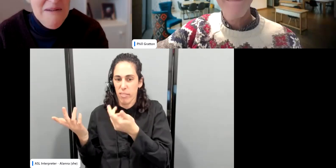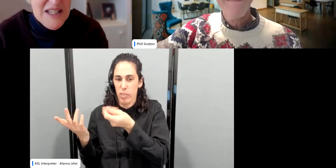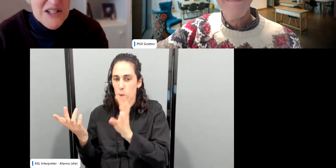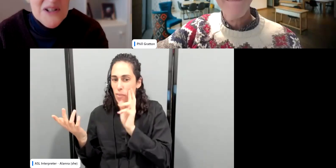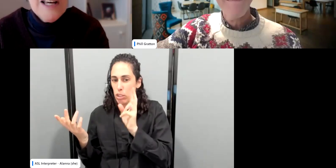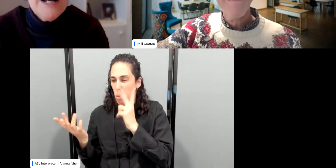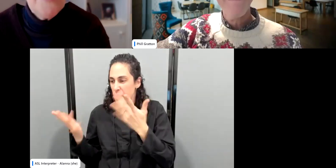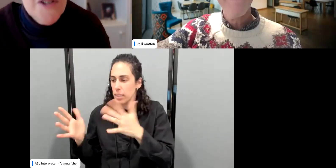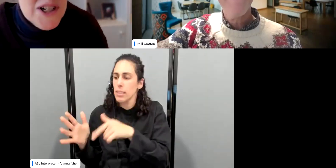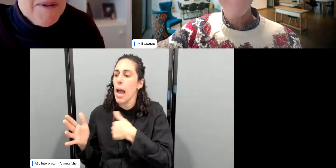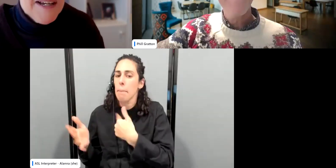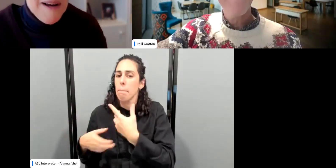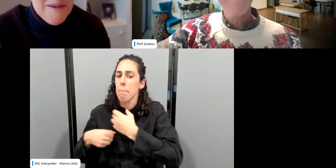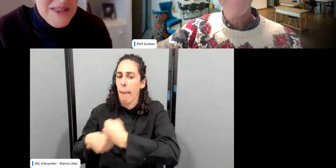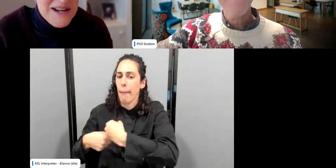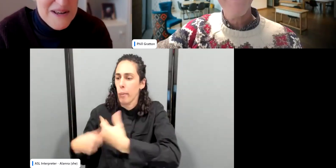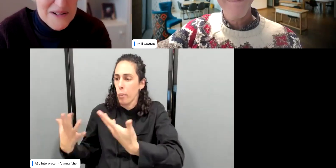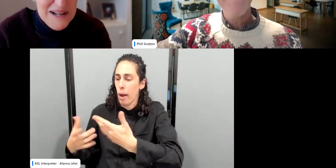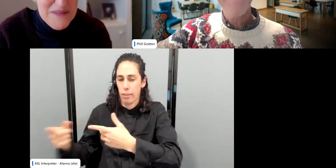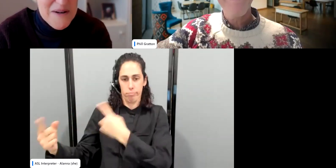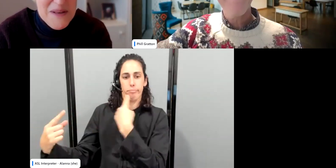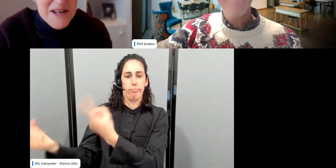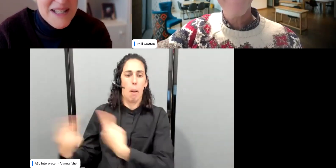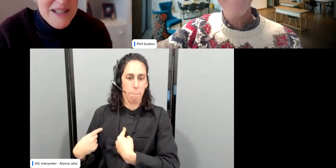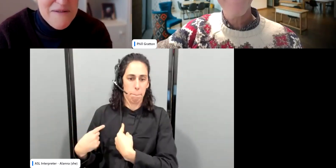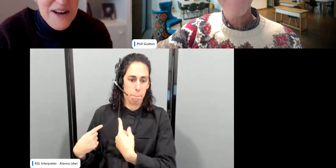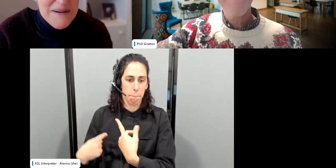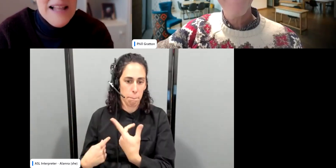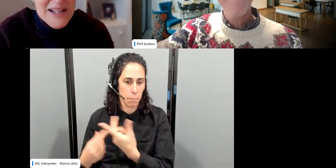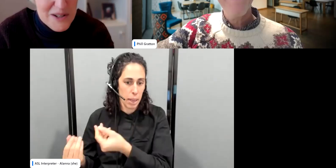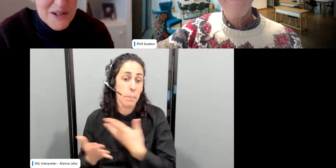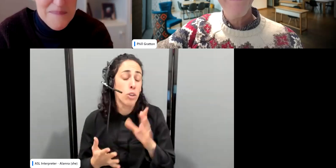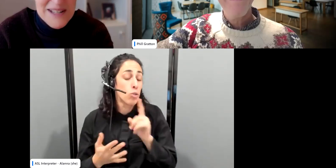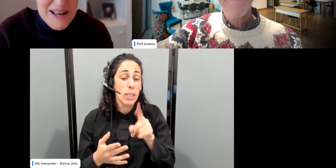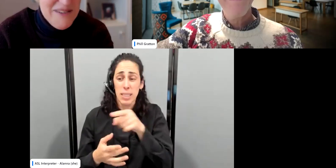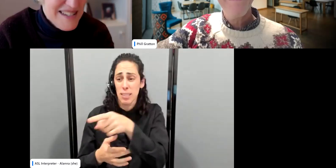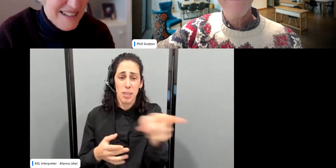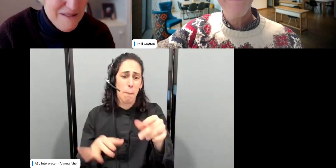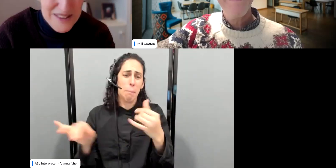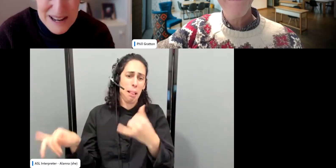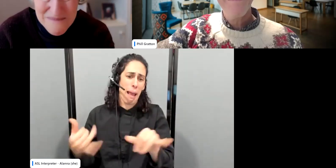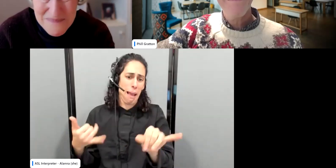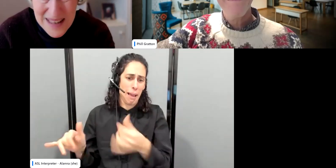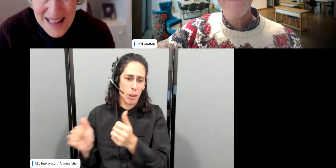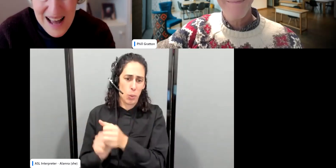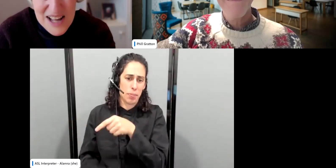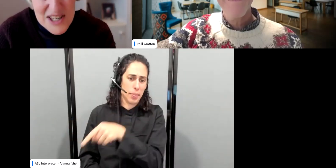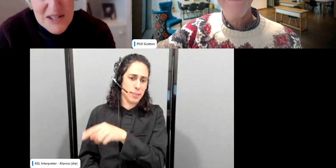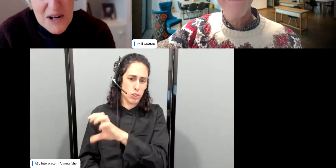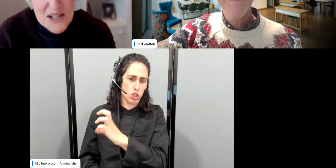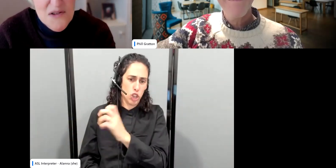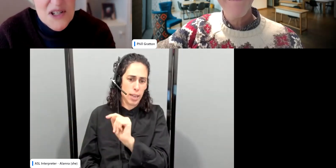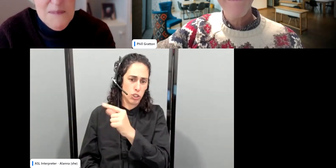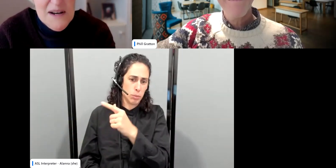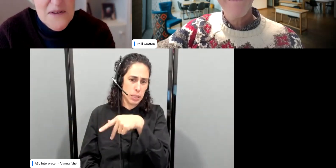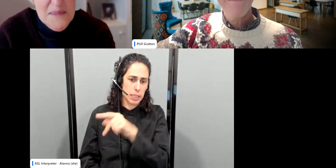but if anyone's into cooking, I'd encourage you to play around with it. It's a lot of fun. I like to cook and bake, so I've used it a lot for that. I did